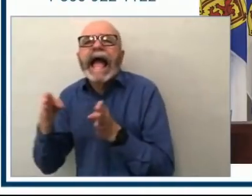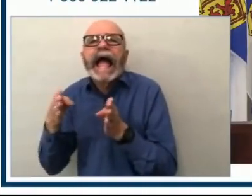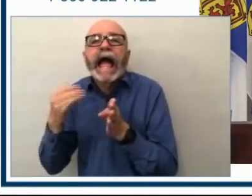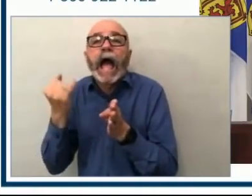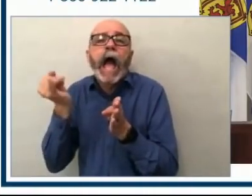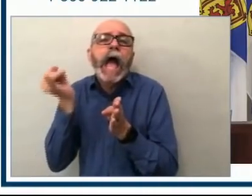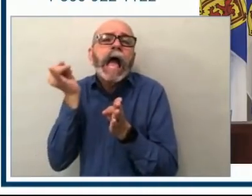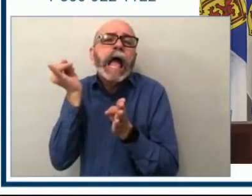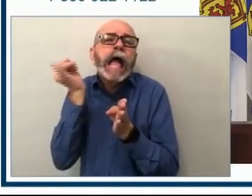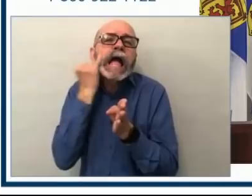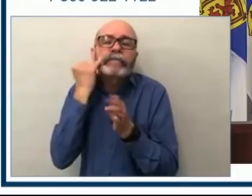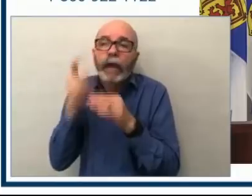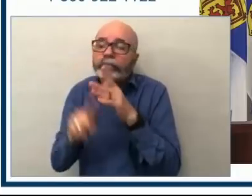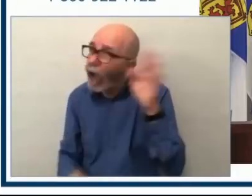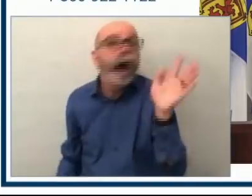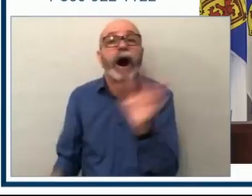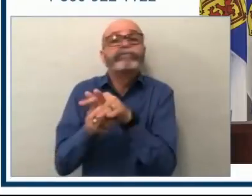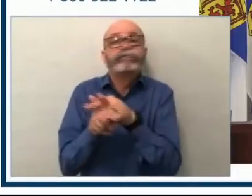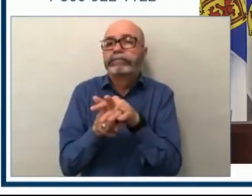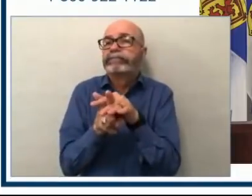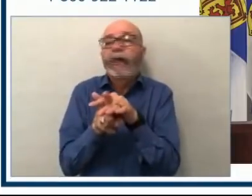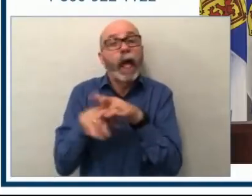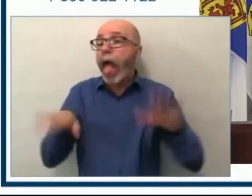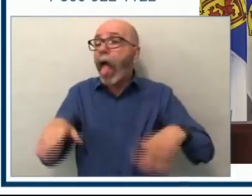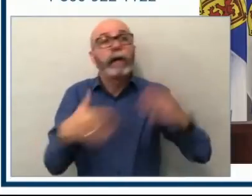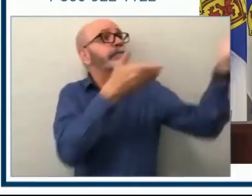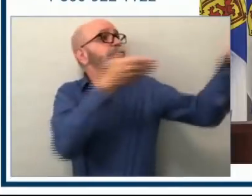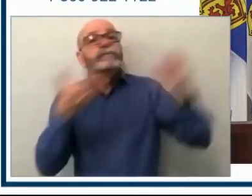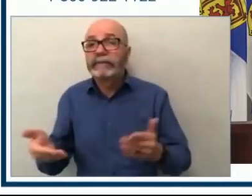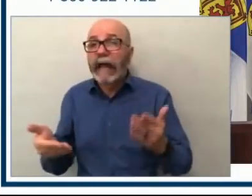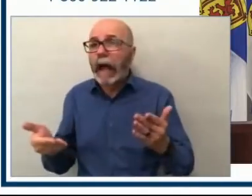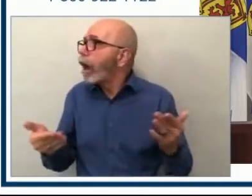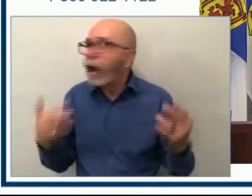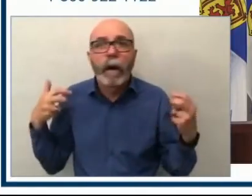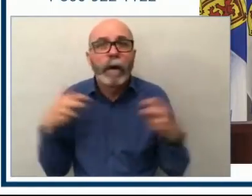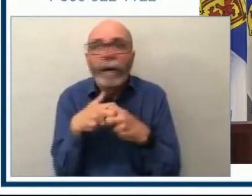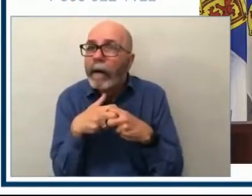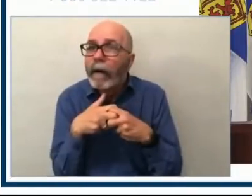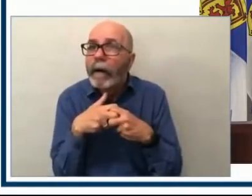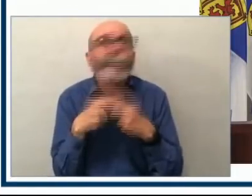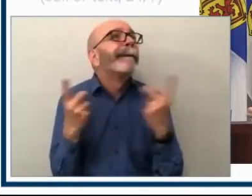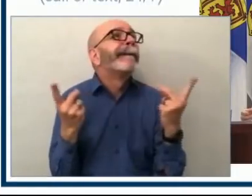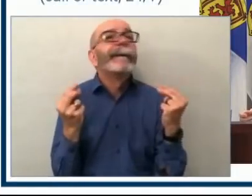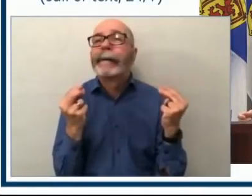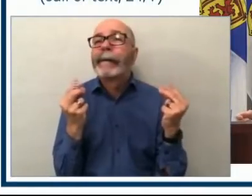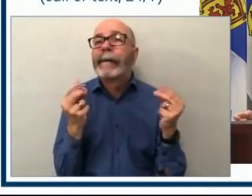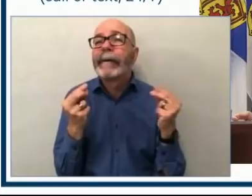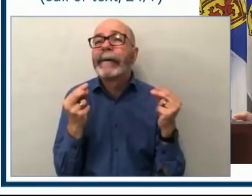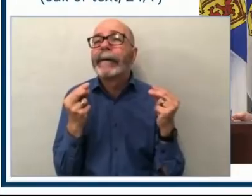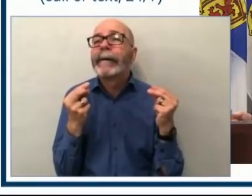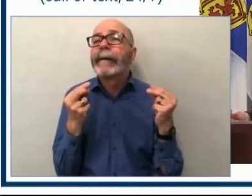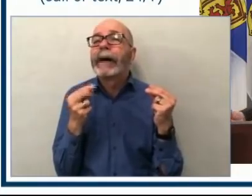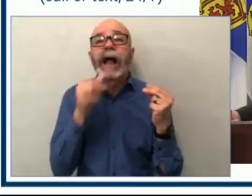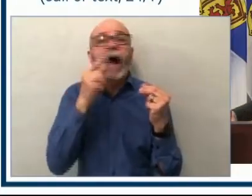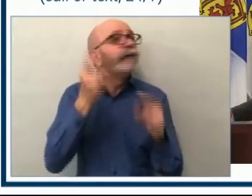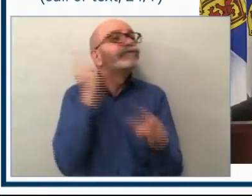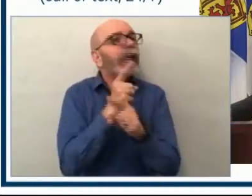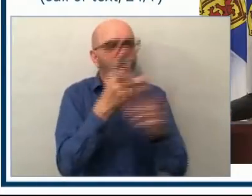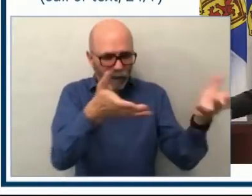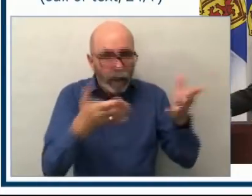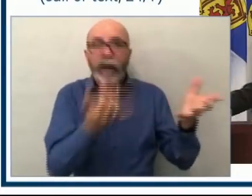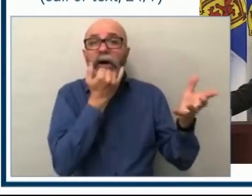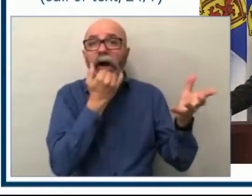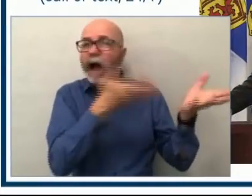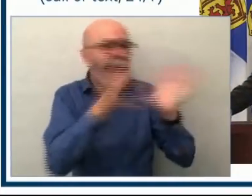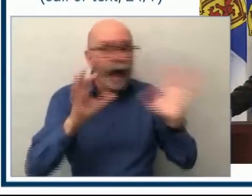we're not getting the vaccine doses that we're expecting regularly. Will we be able to sort of quote